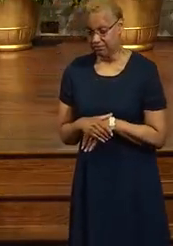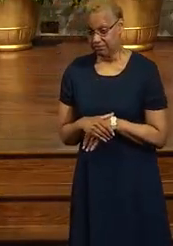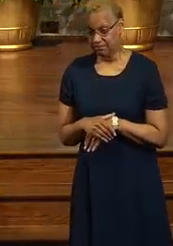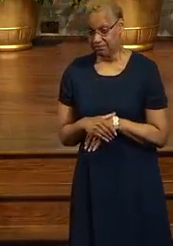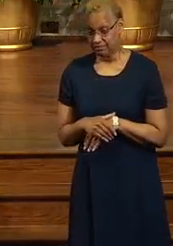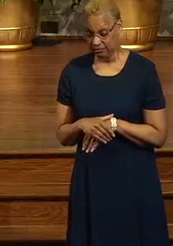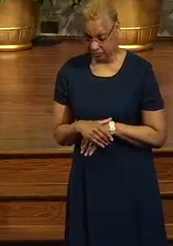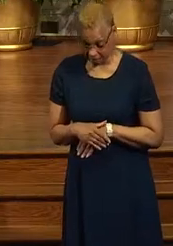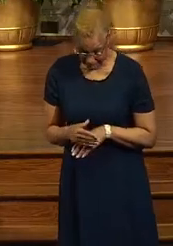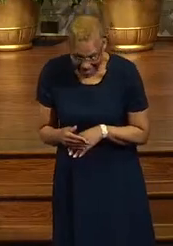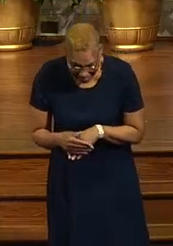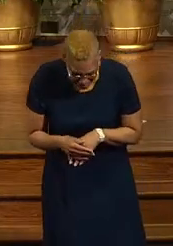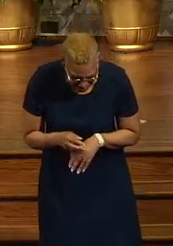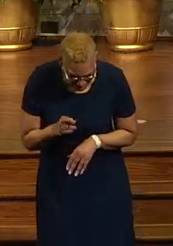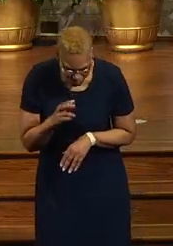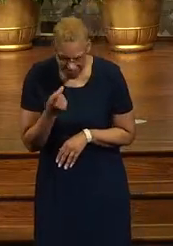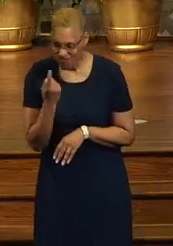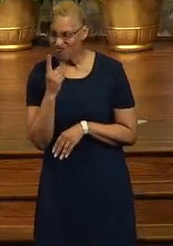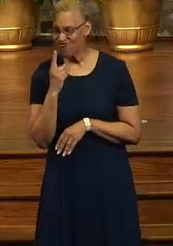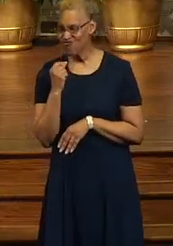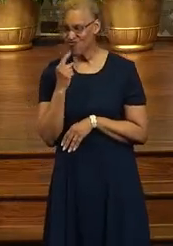red bottom shoes,